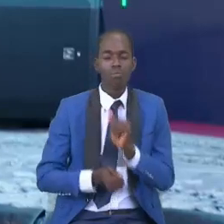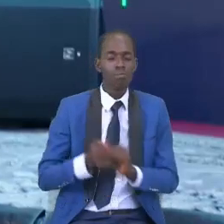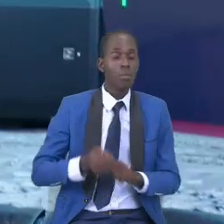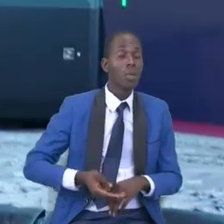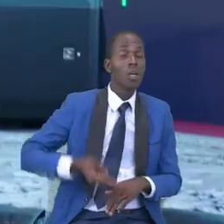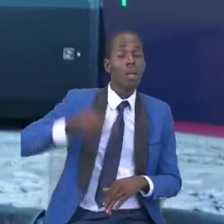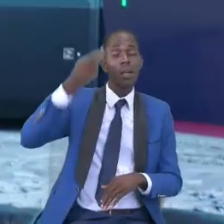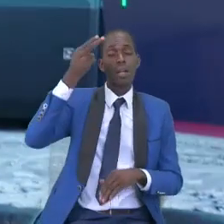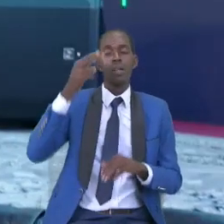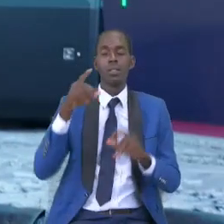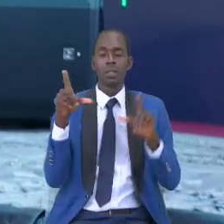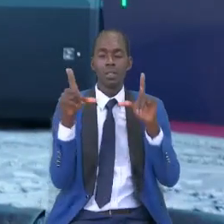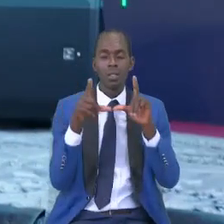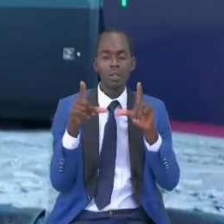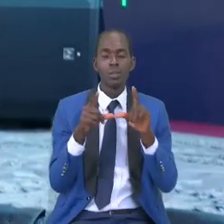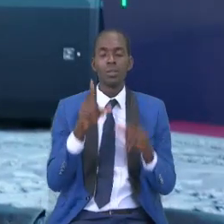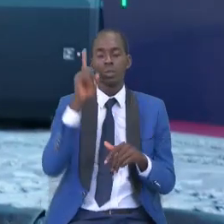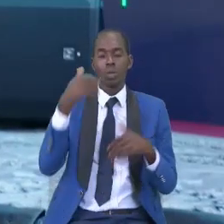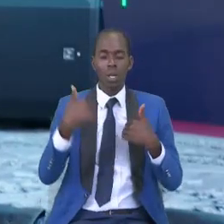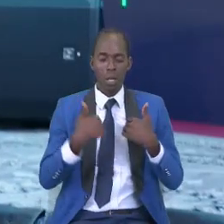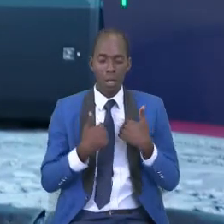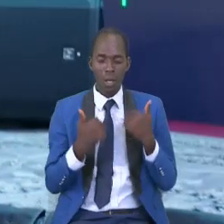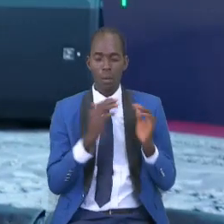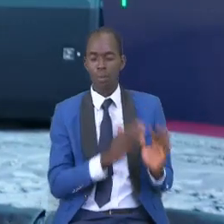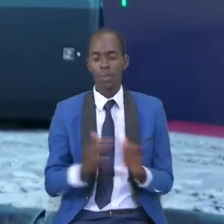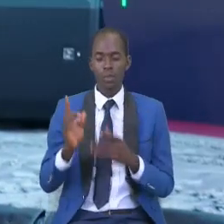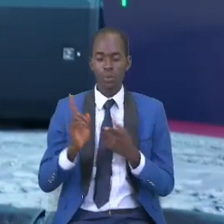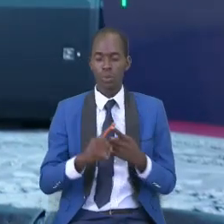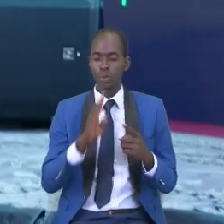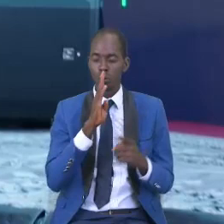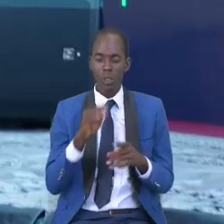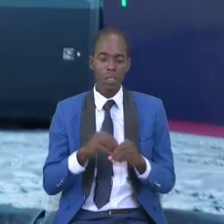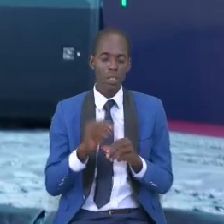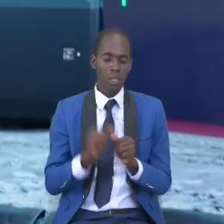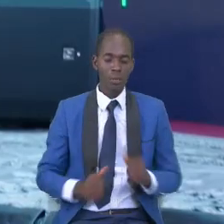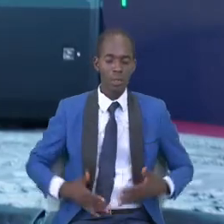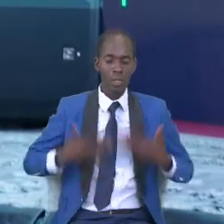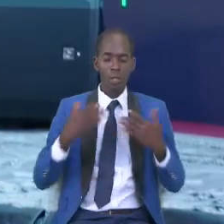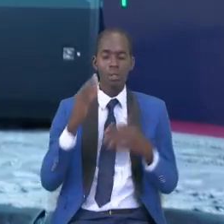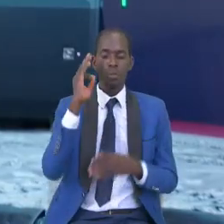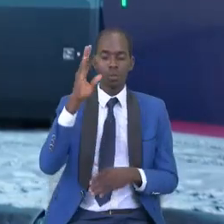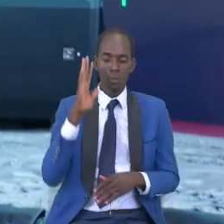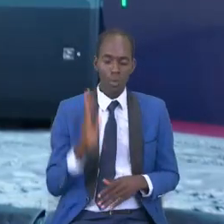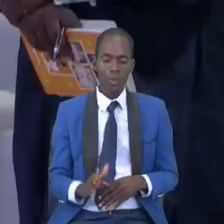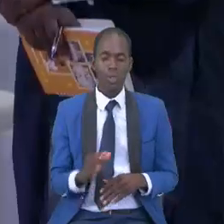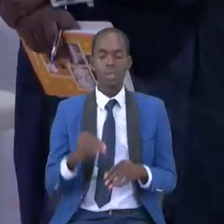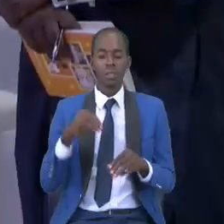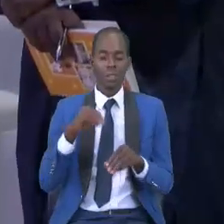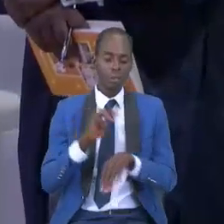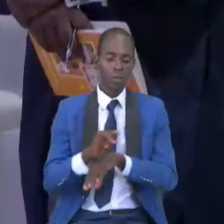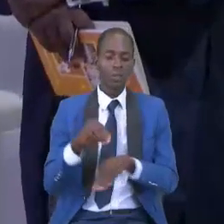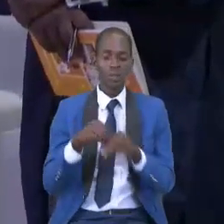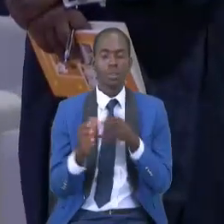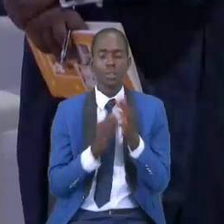maximum level you have ordained to be in every life, in every minister, every ministry, in Jesus'